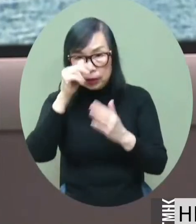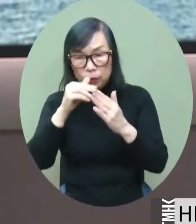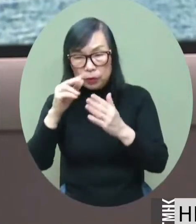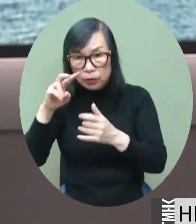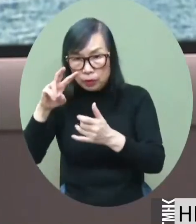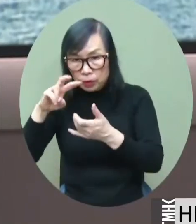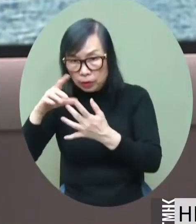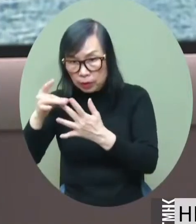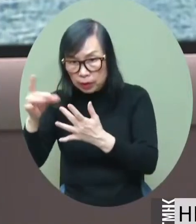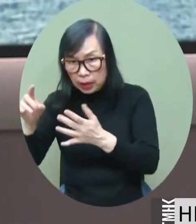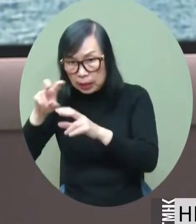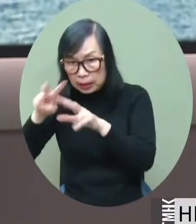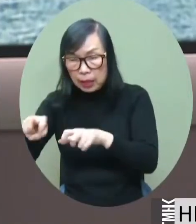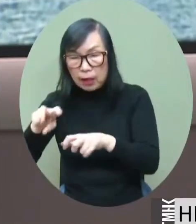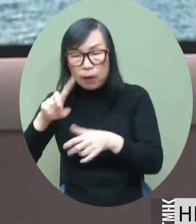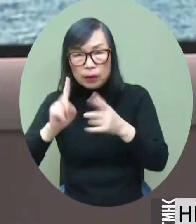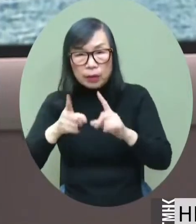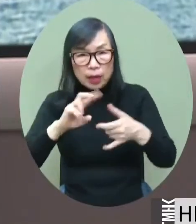and 5